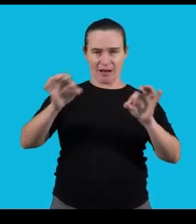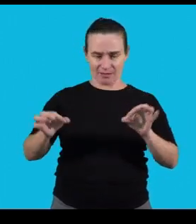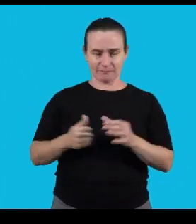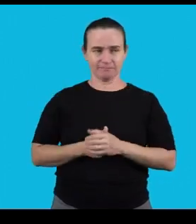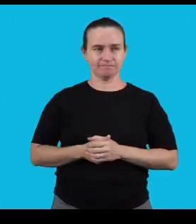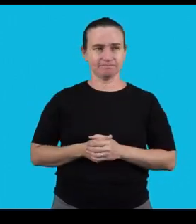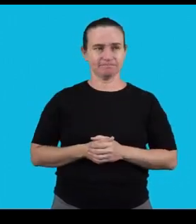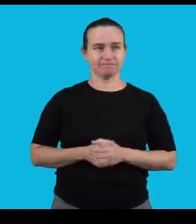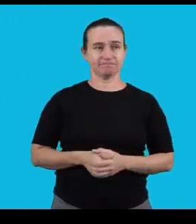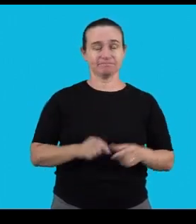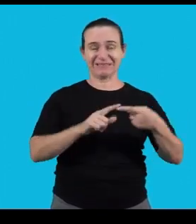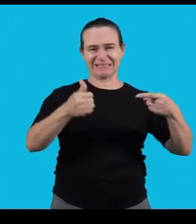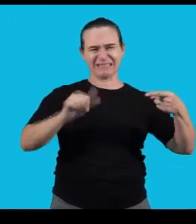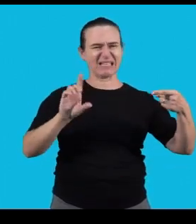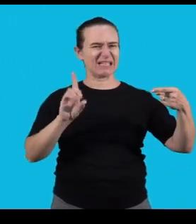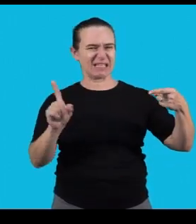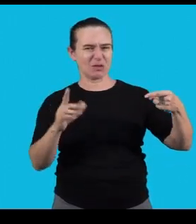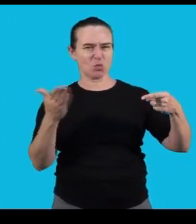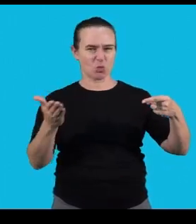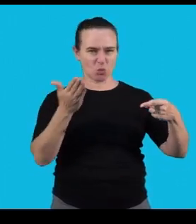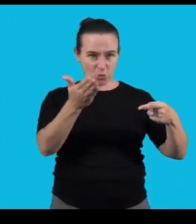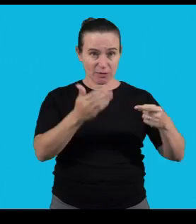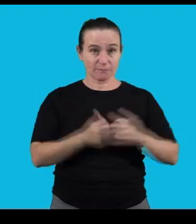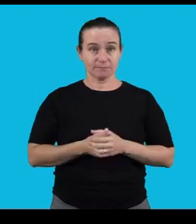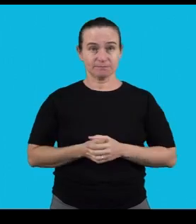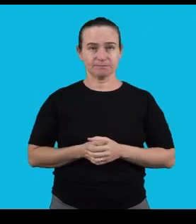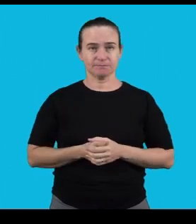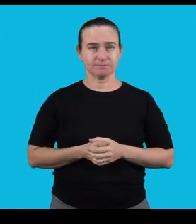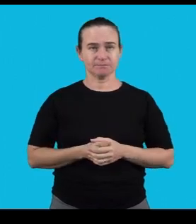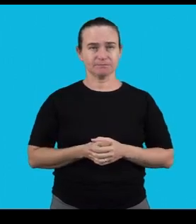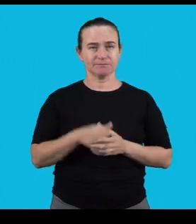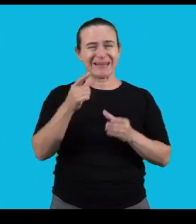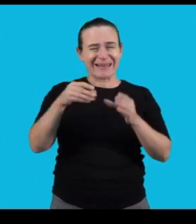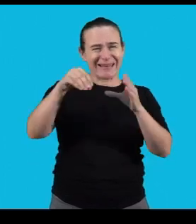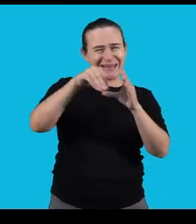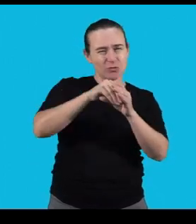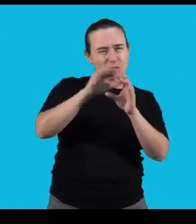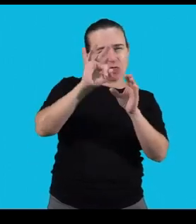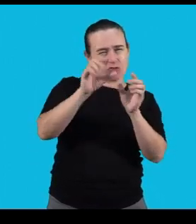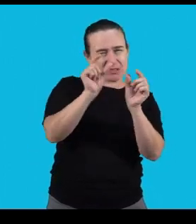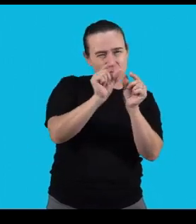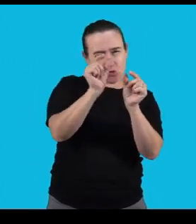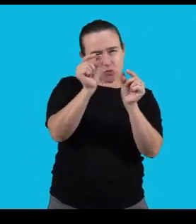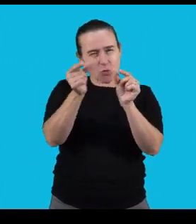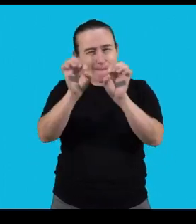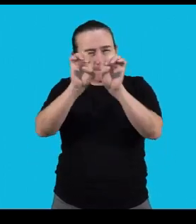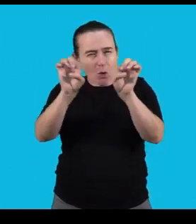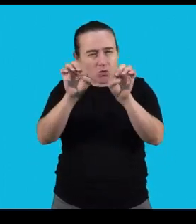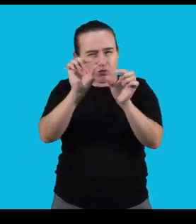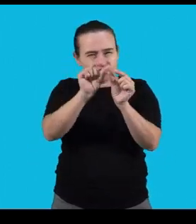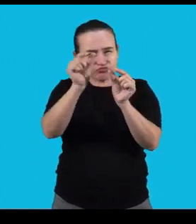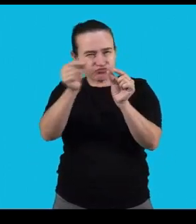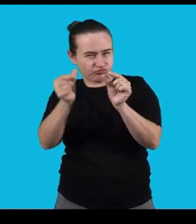a auditory canal. And part D is including the 3